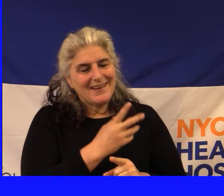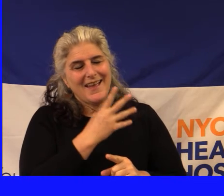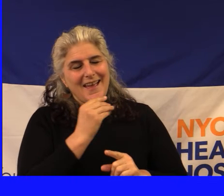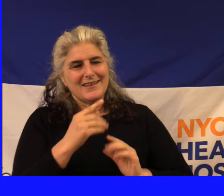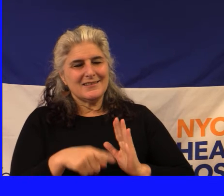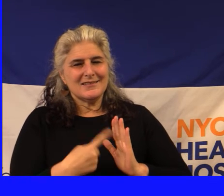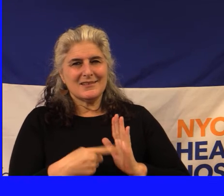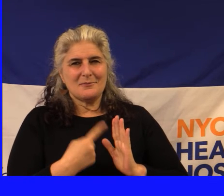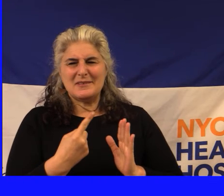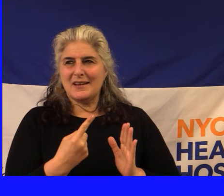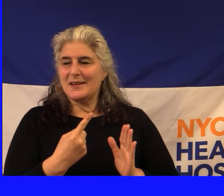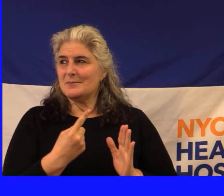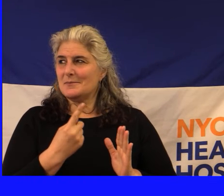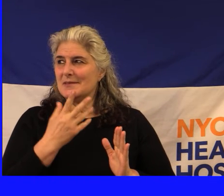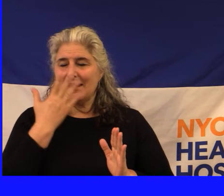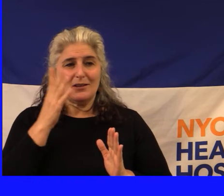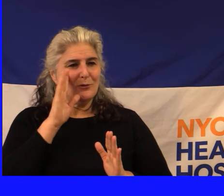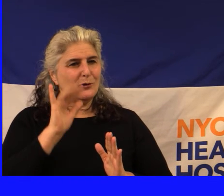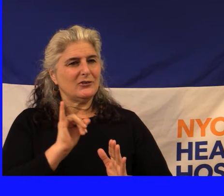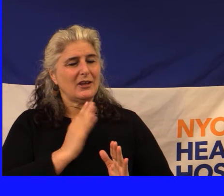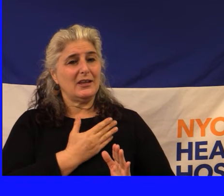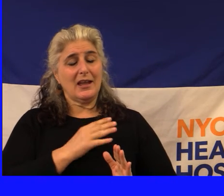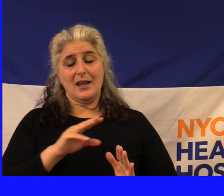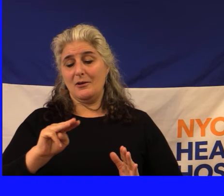more like our managed care plans.